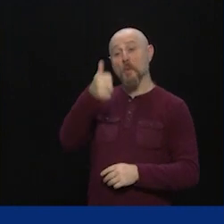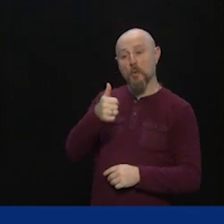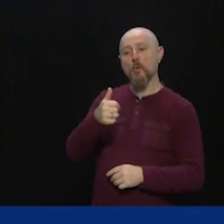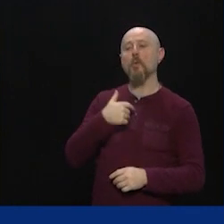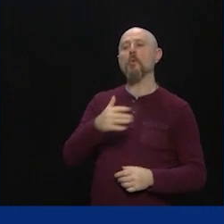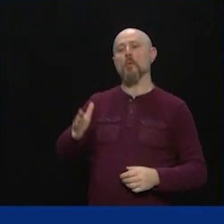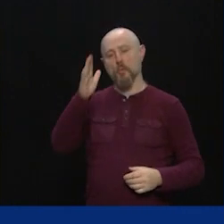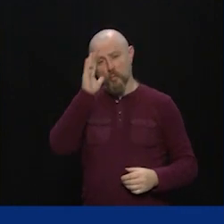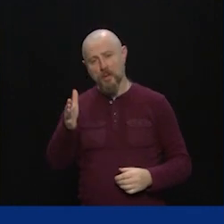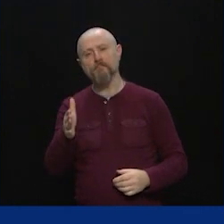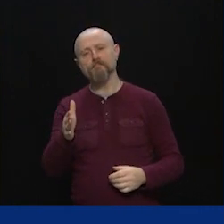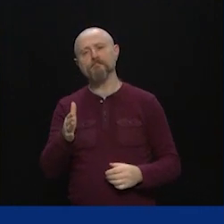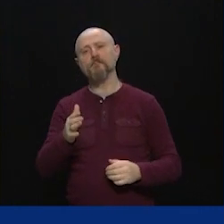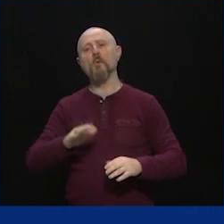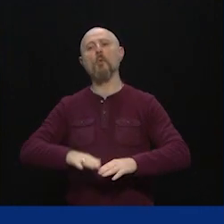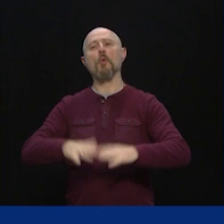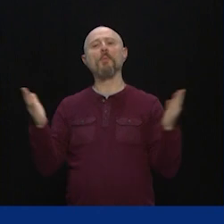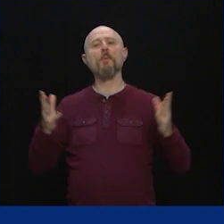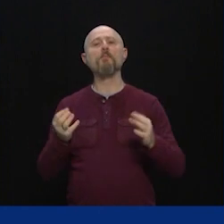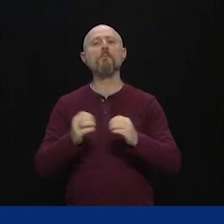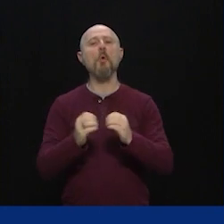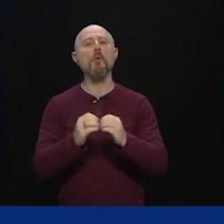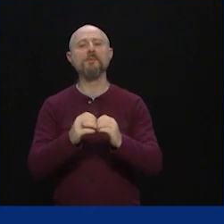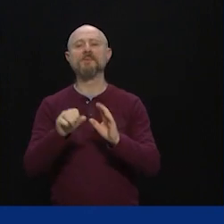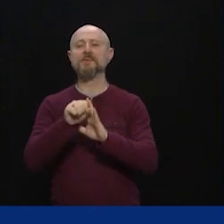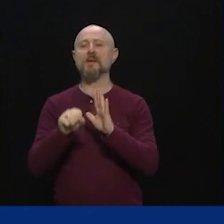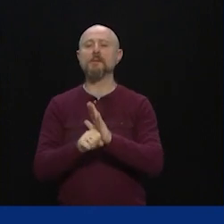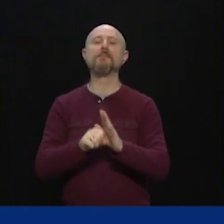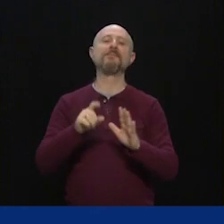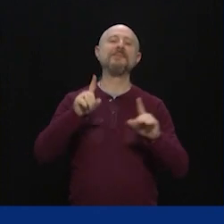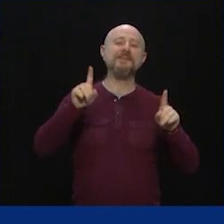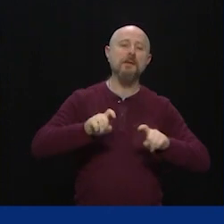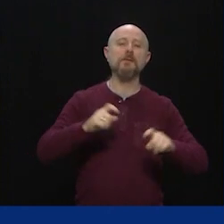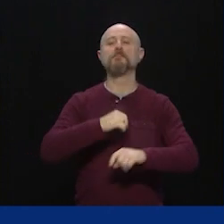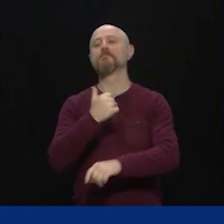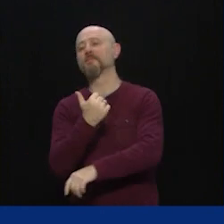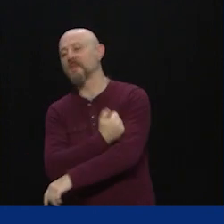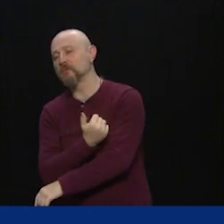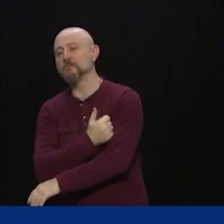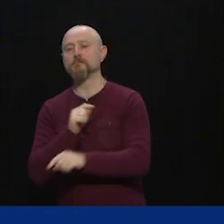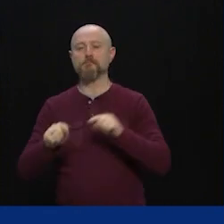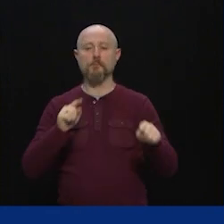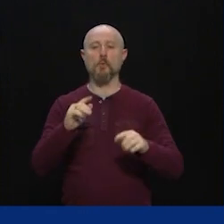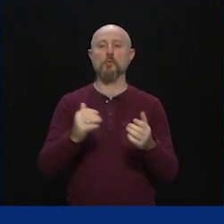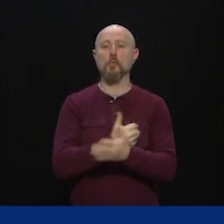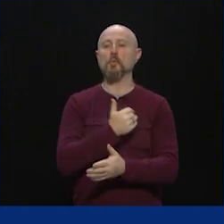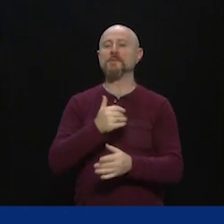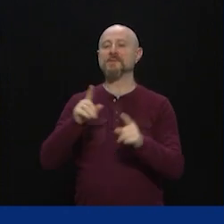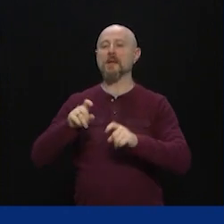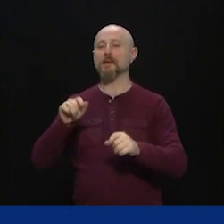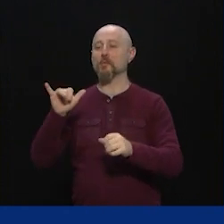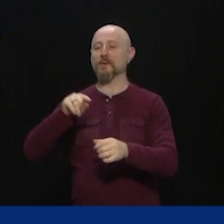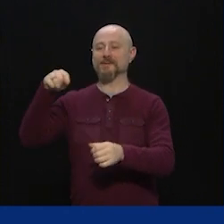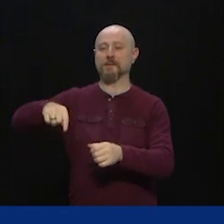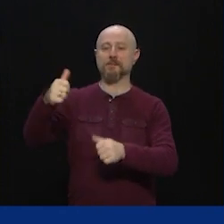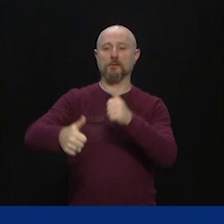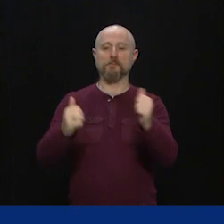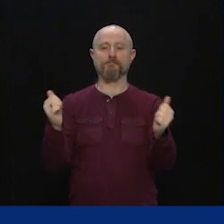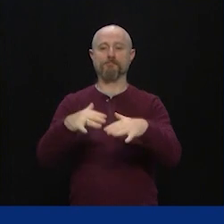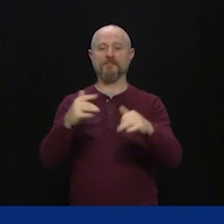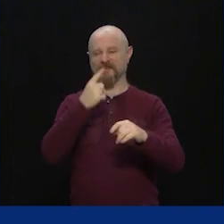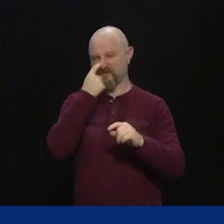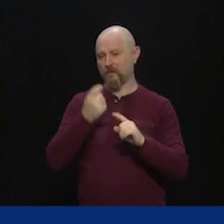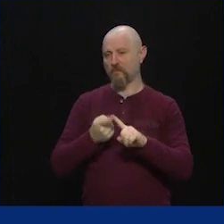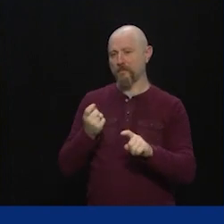for testing and vaccinations. There'll be a new state-run testing site tomorrow, just a few blocks away at the YMCA